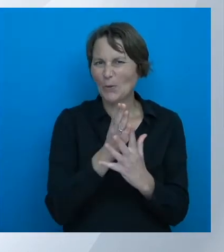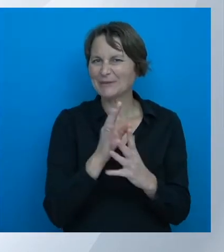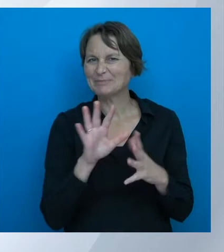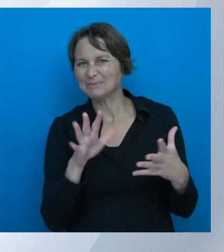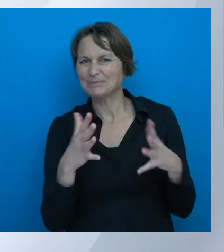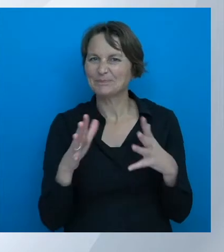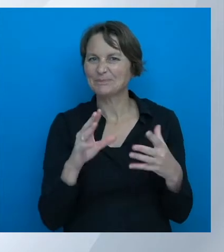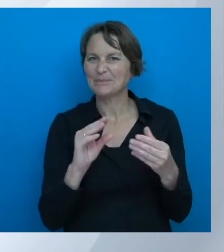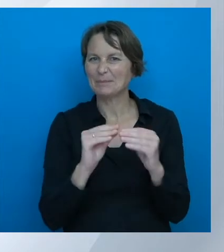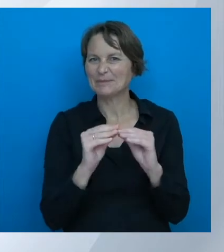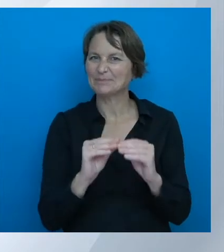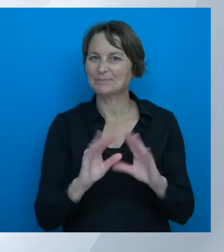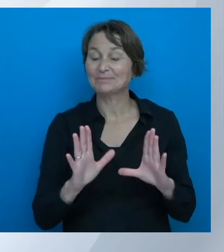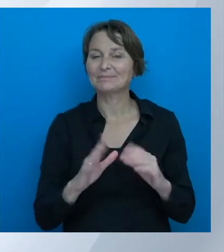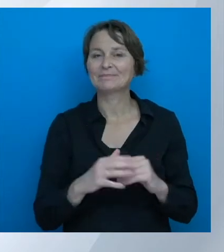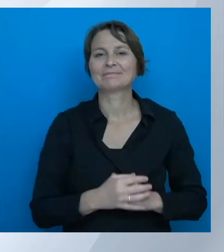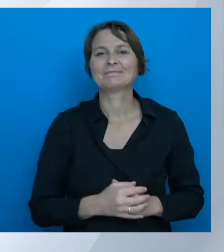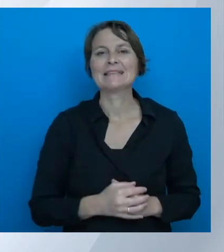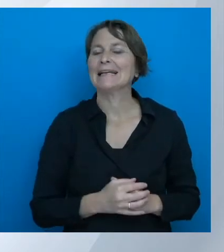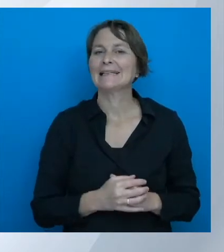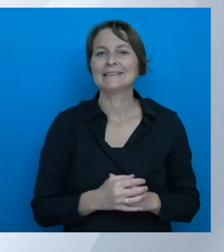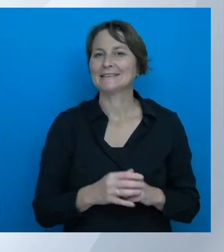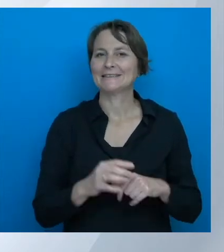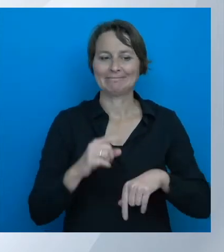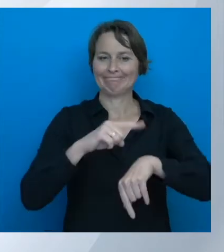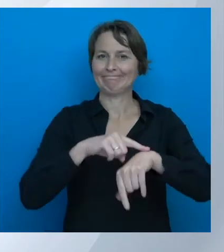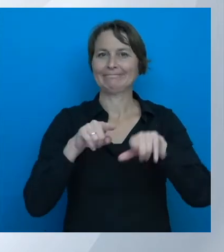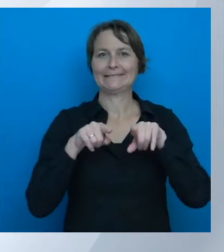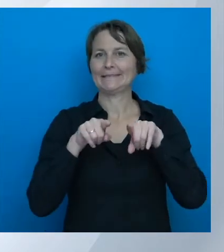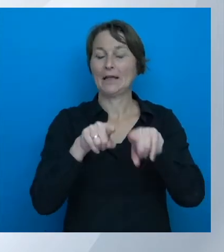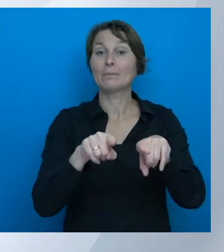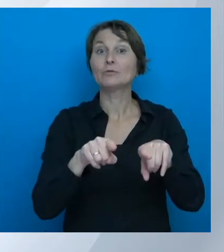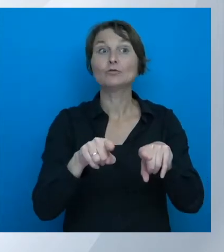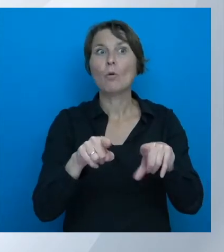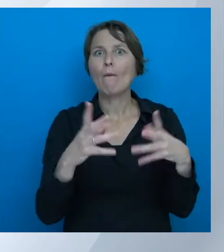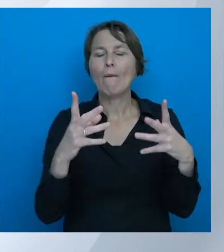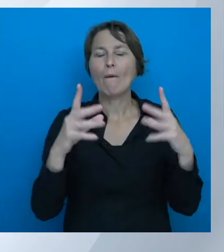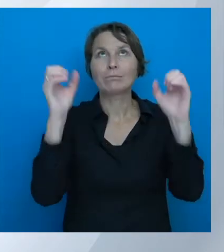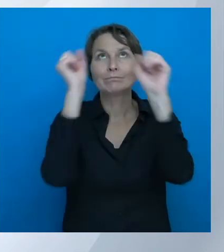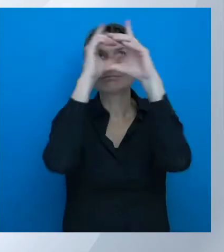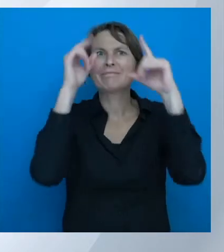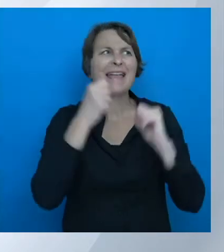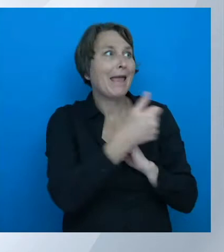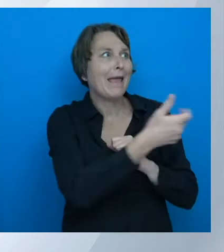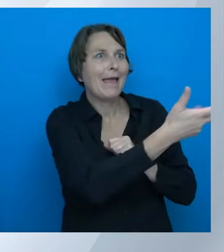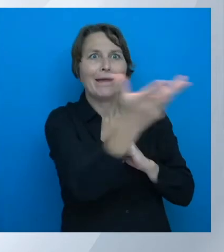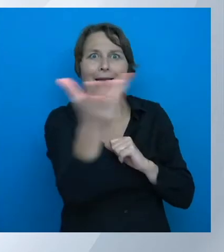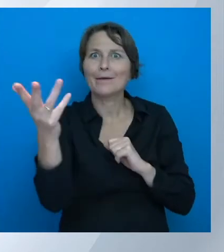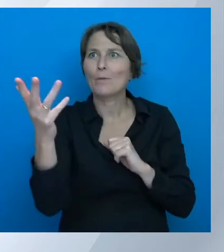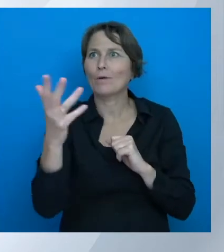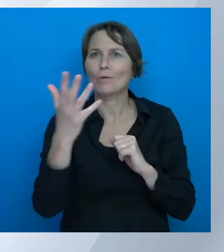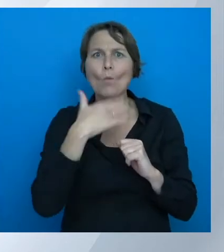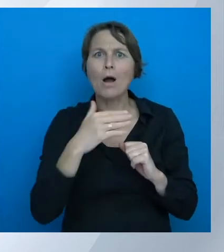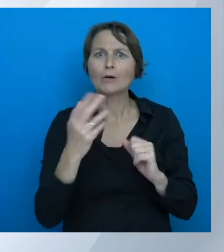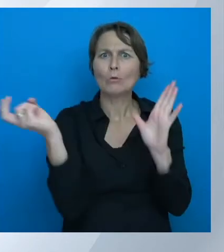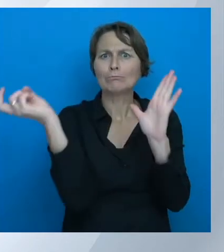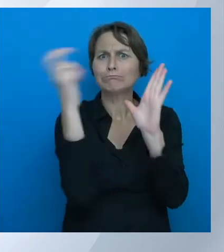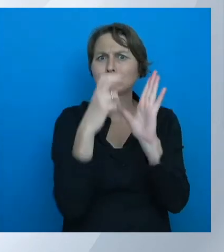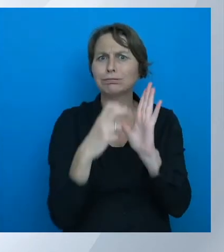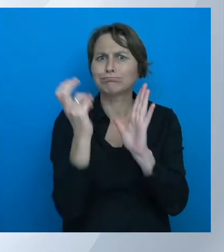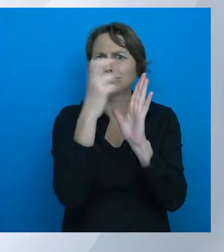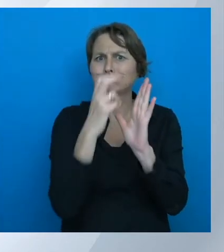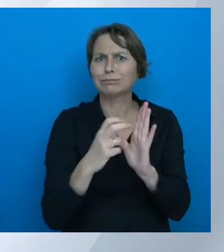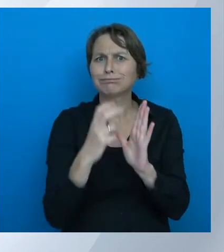asynchronous. If everybody wants to sign up for our book club, and why wouldn't they? Amy Pond's just signed up. Then we can have an issue